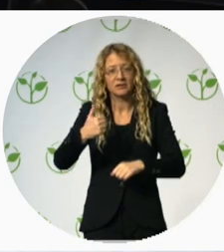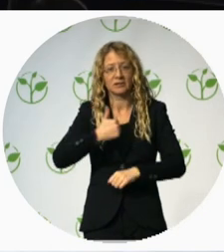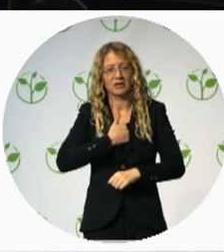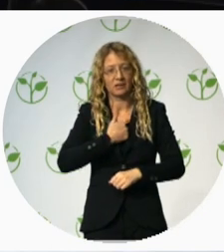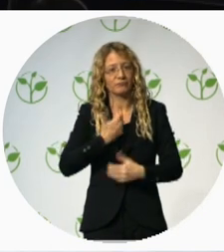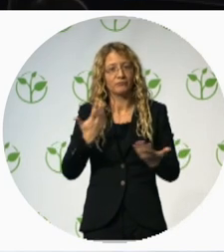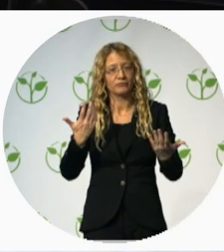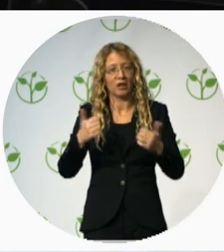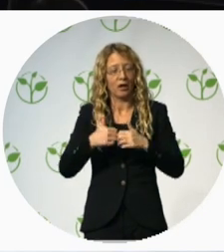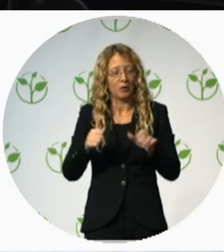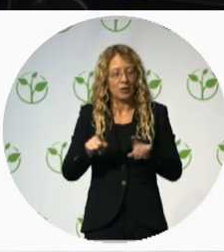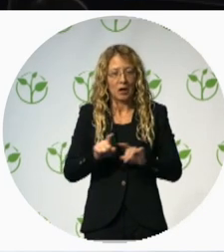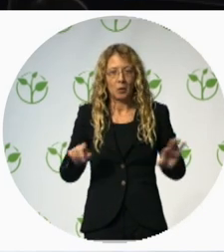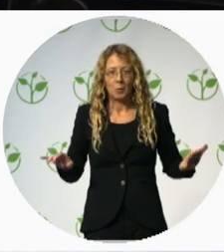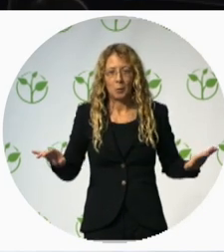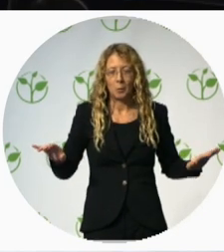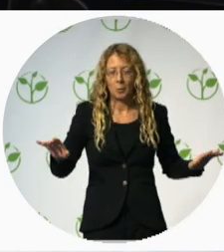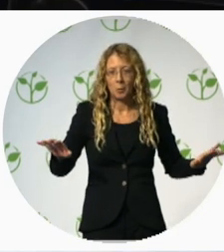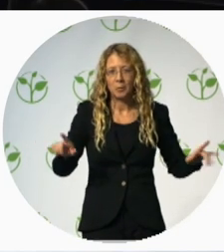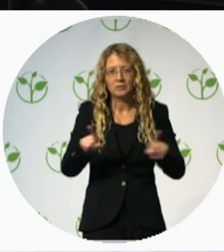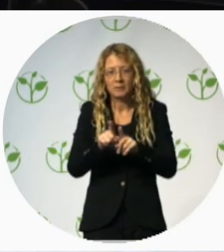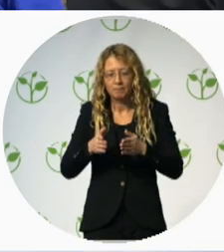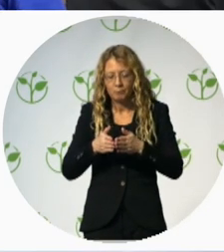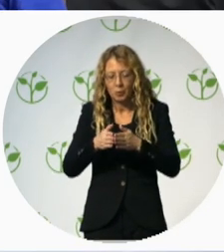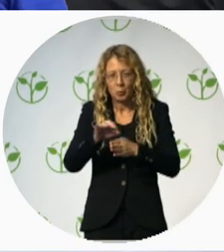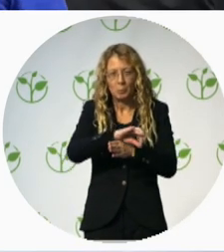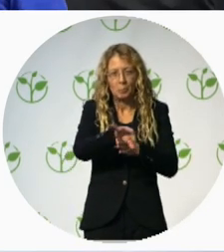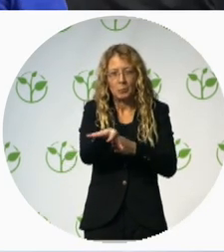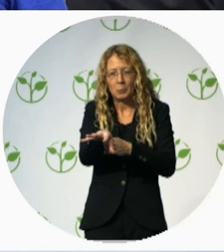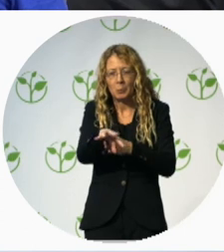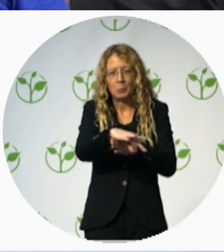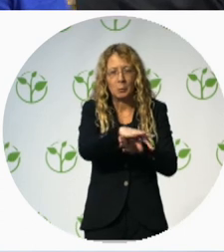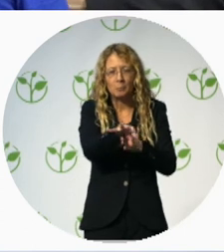surroundings by using a clicking of tongue technique.